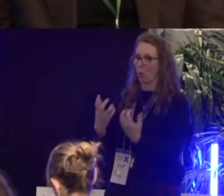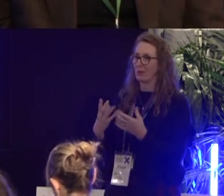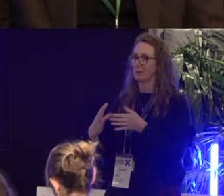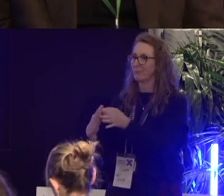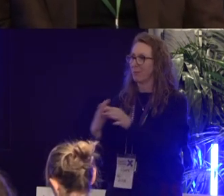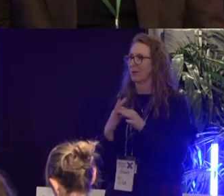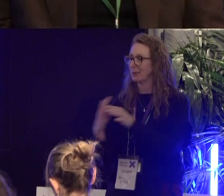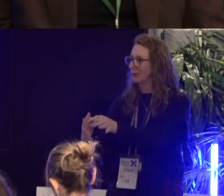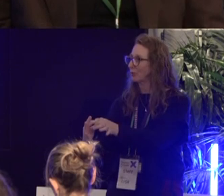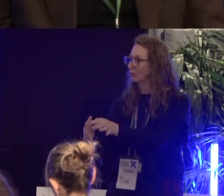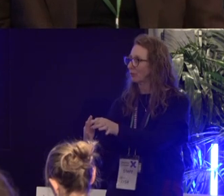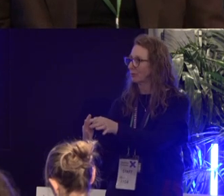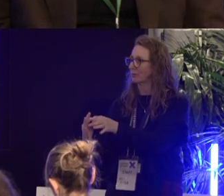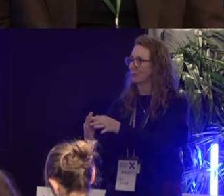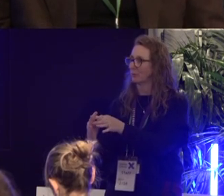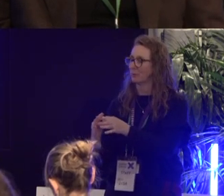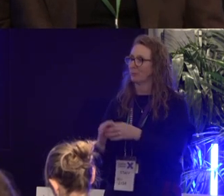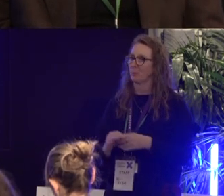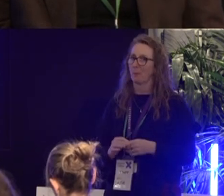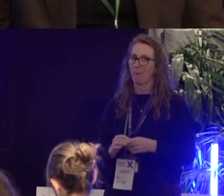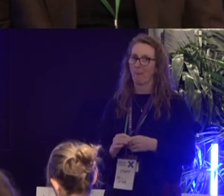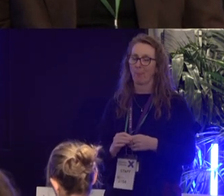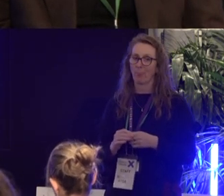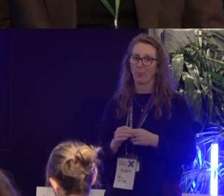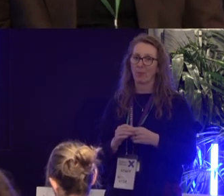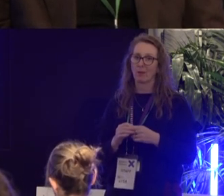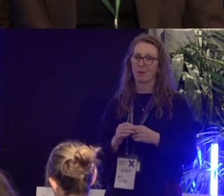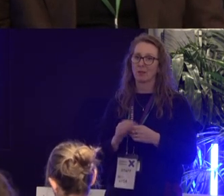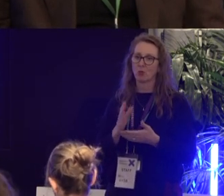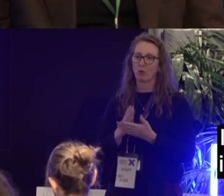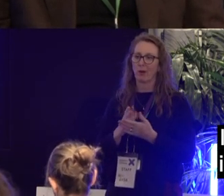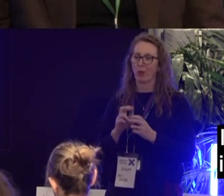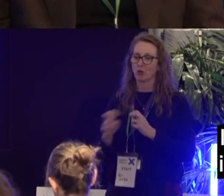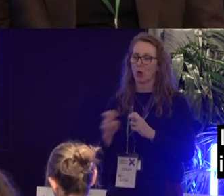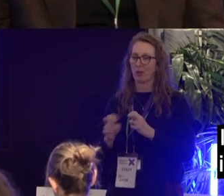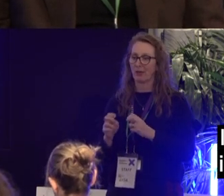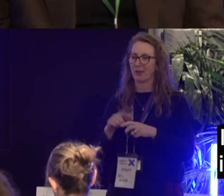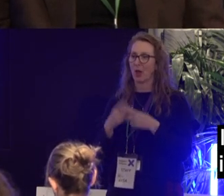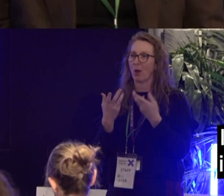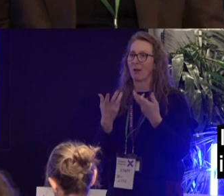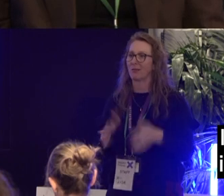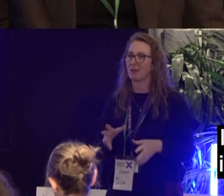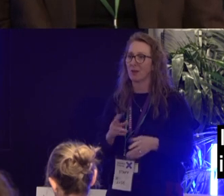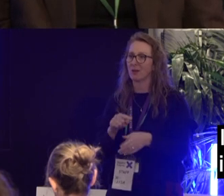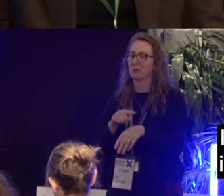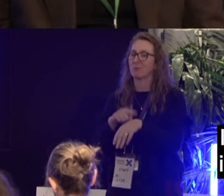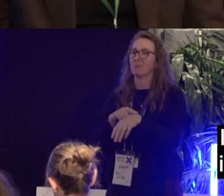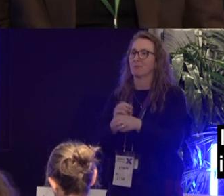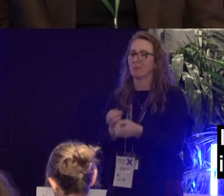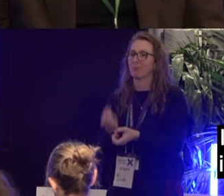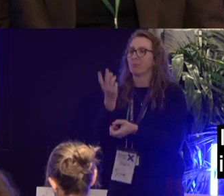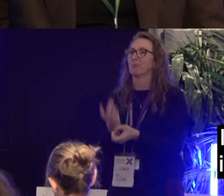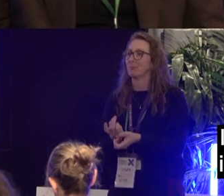is the journey into that timeless moment I guess. Do you know what I mean? Like, it